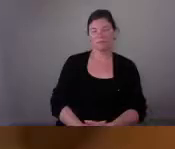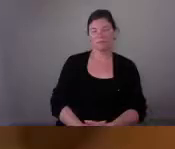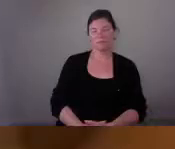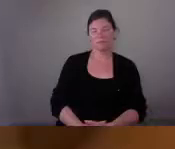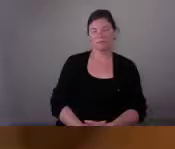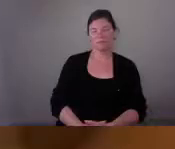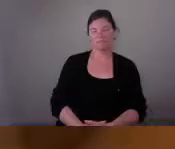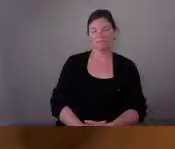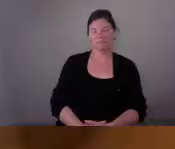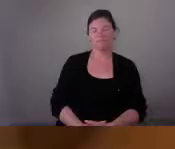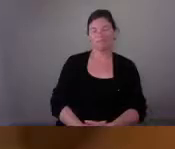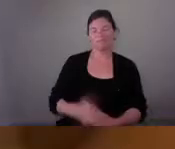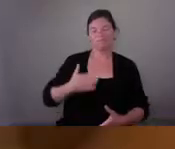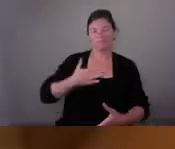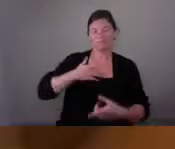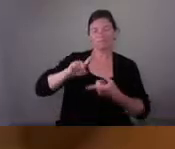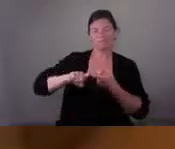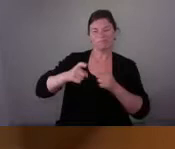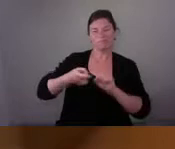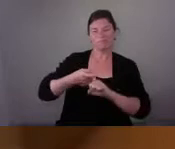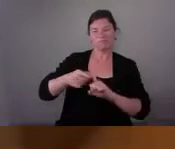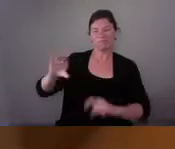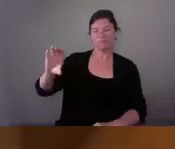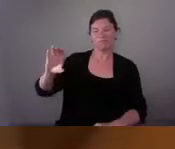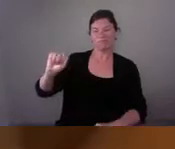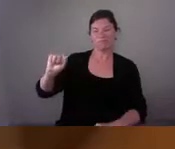Come in, my friend.